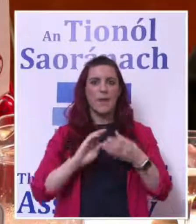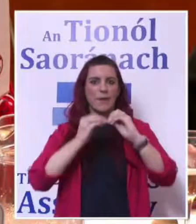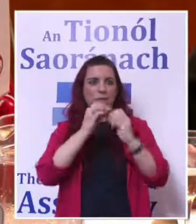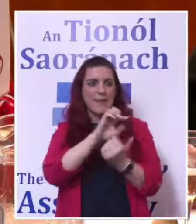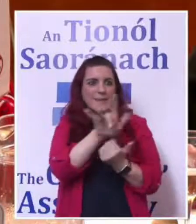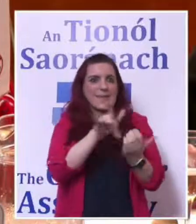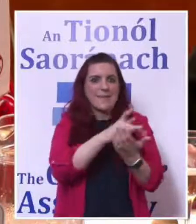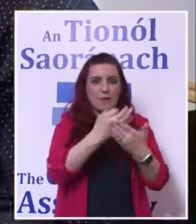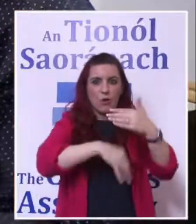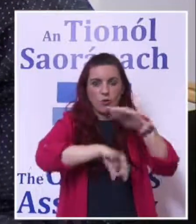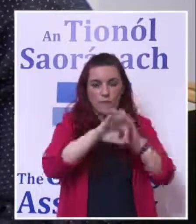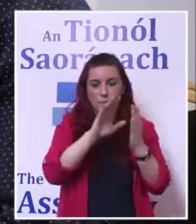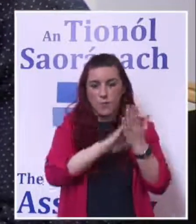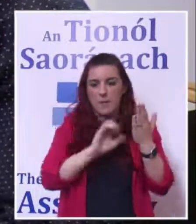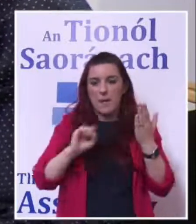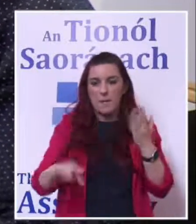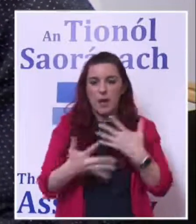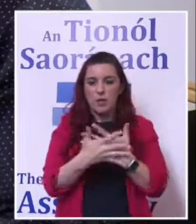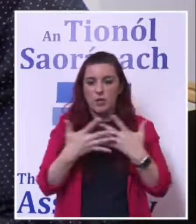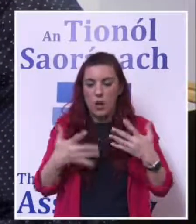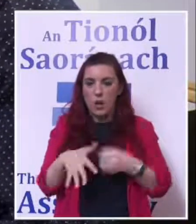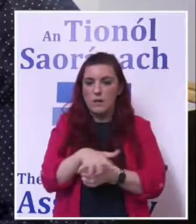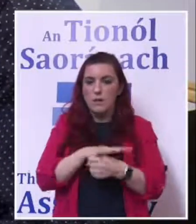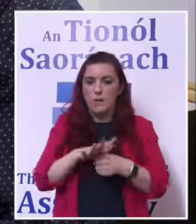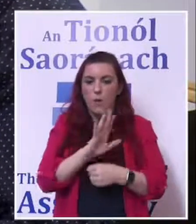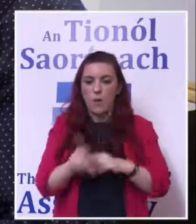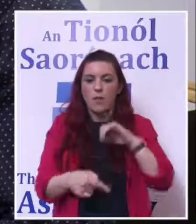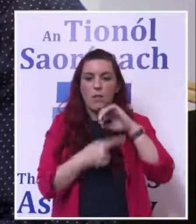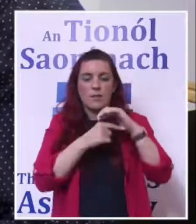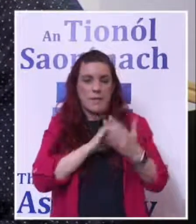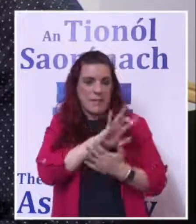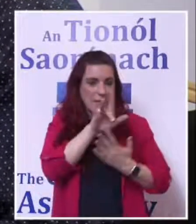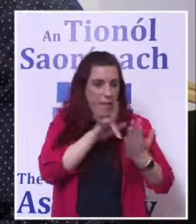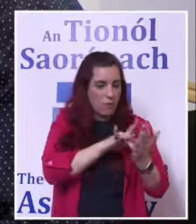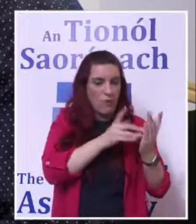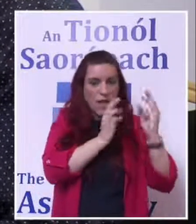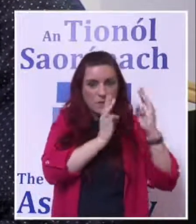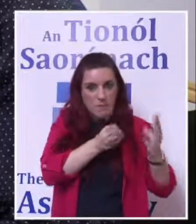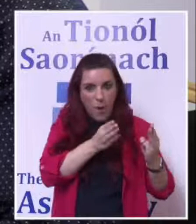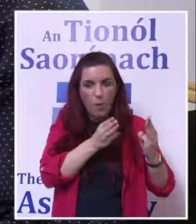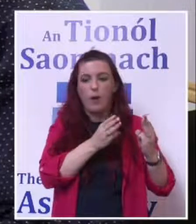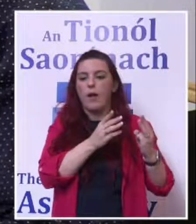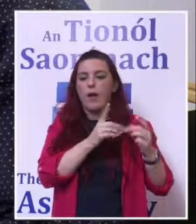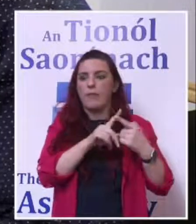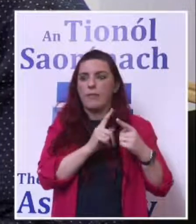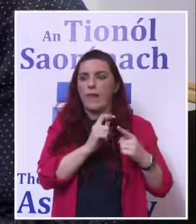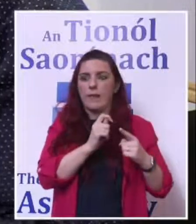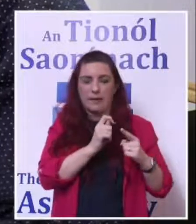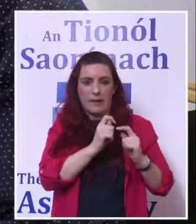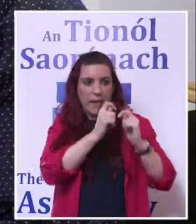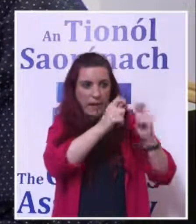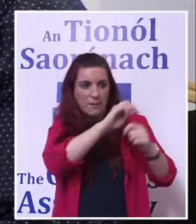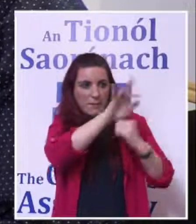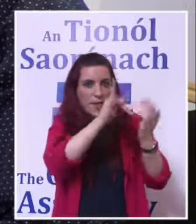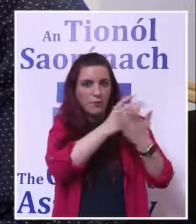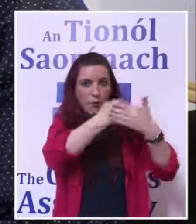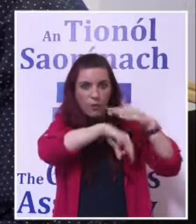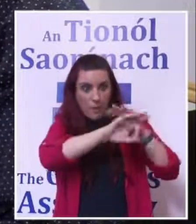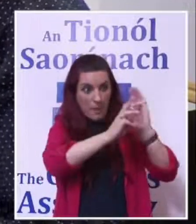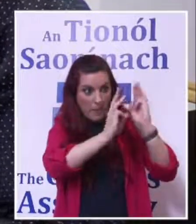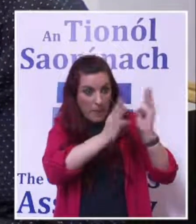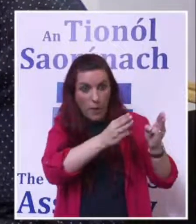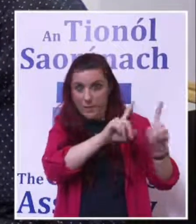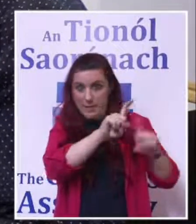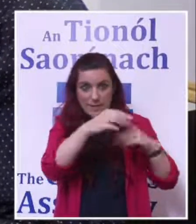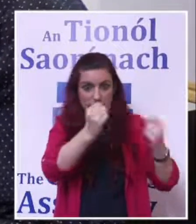So they abolished a lot of local authorities, they centralised powers, they gave central government the power which still exists today